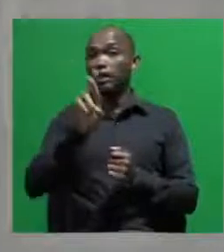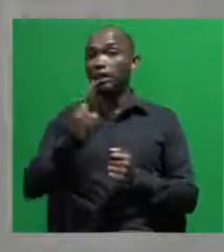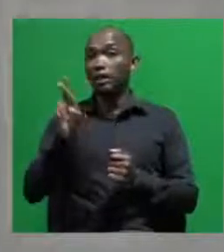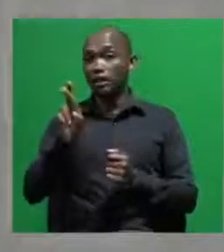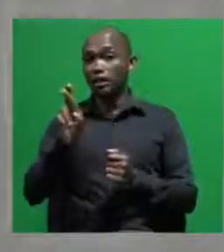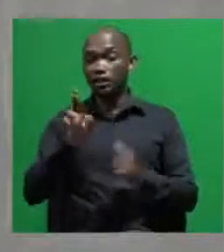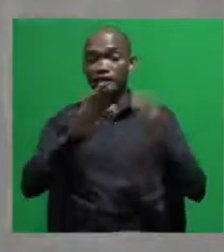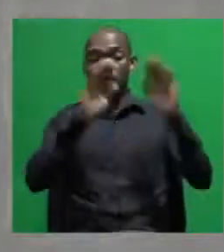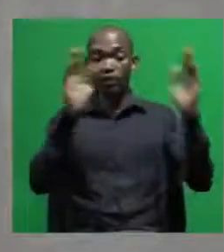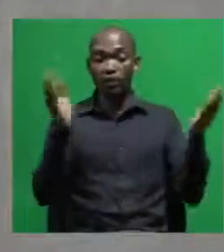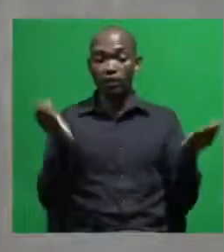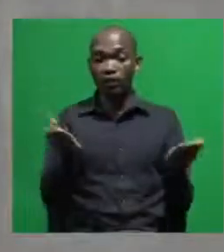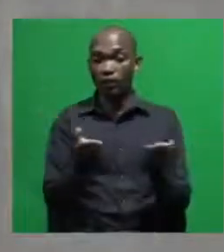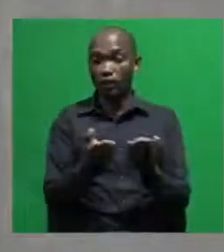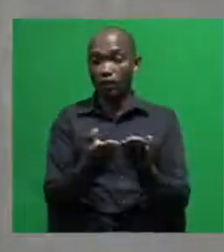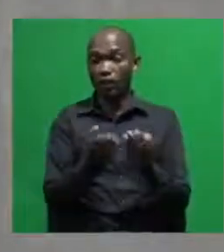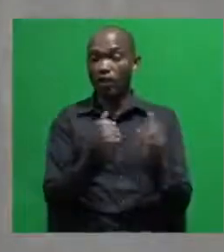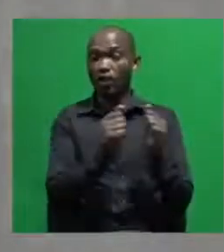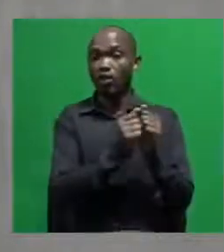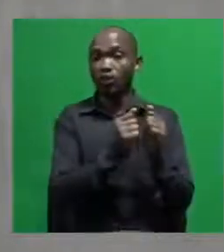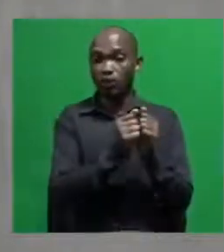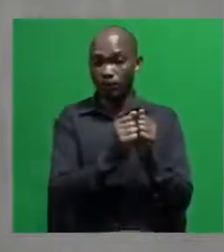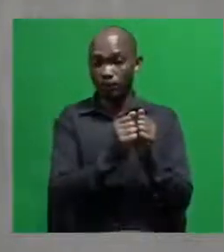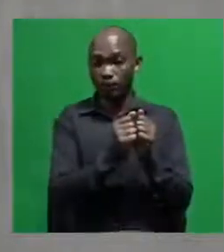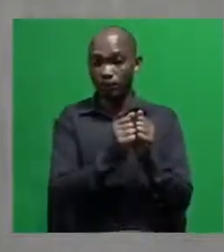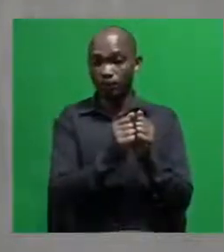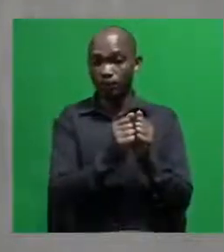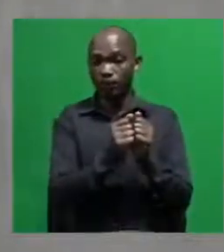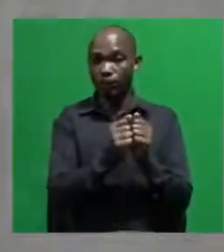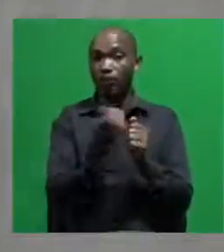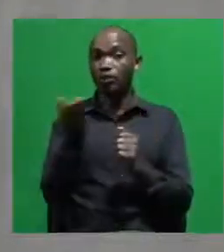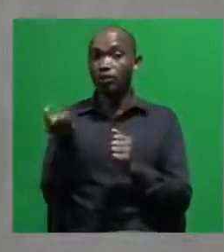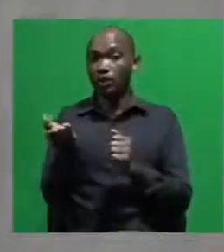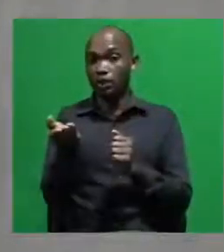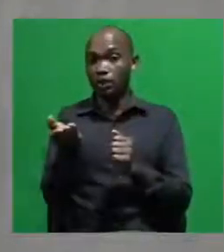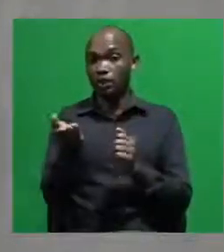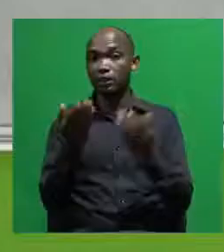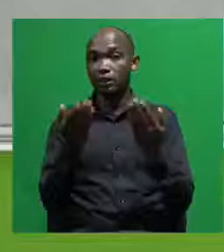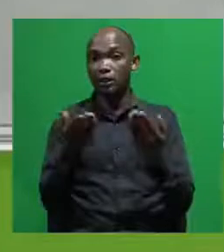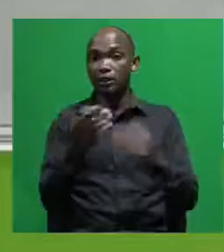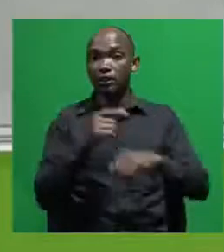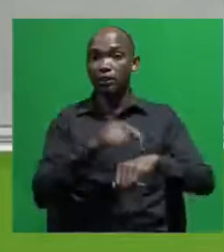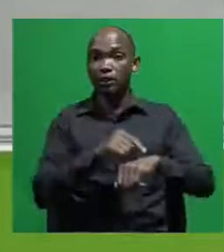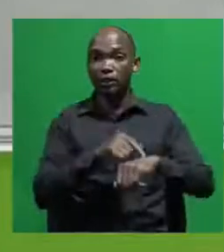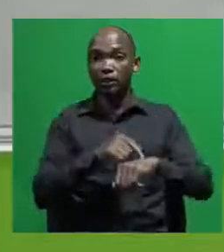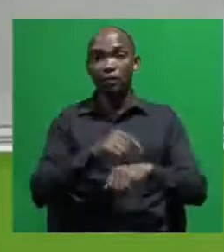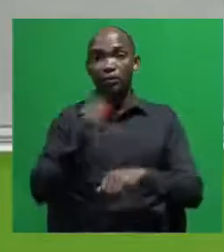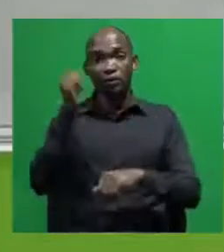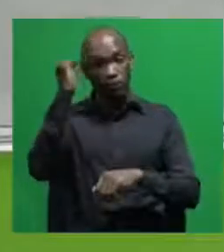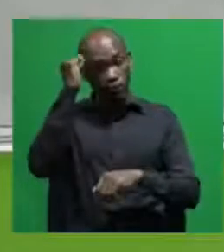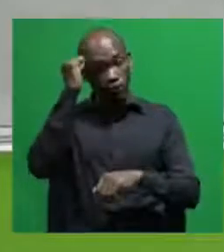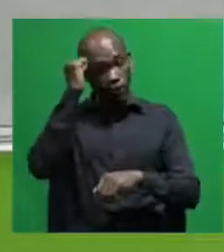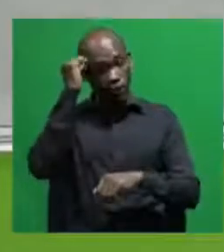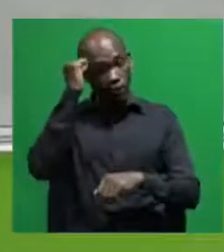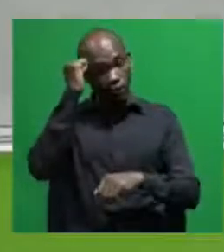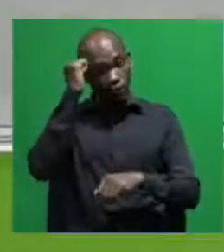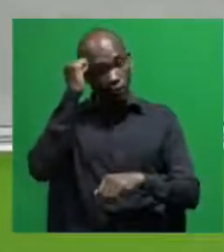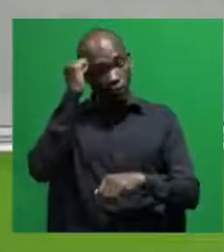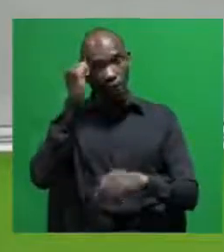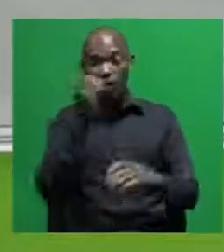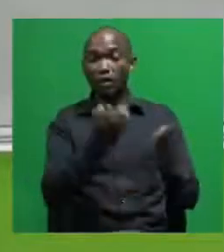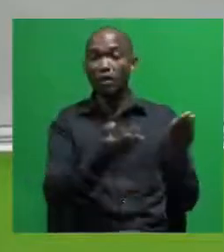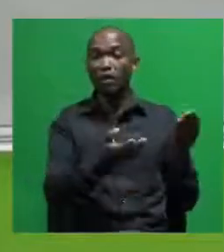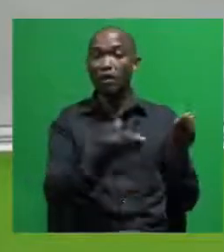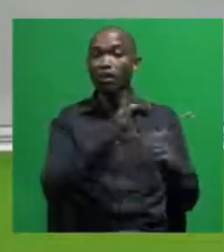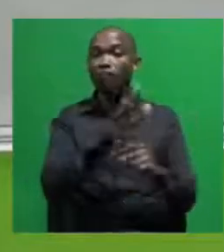radius of the spherical object. Now, it is a time to remember